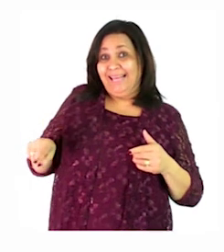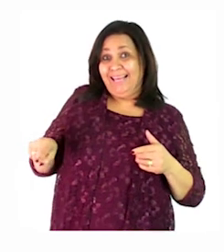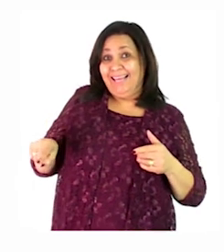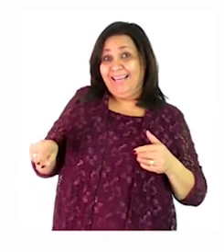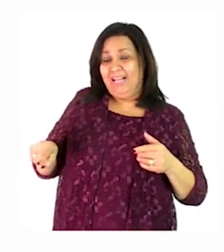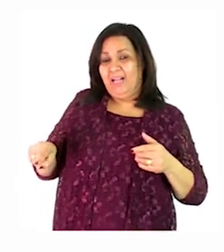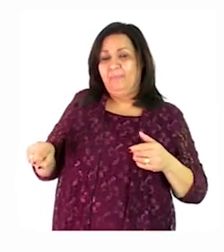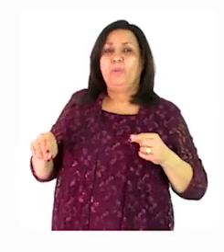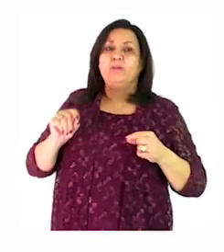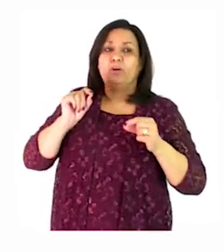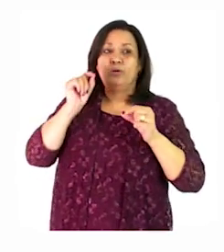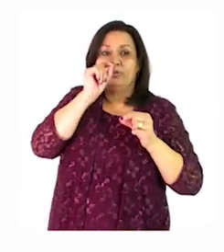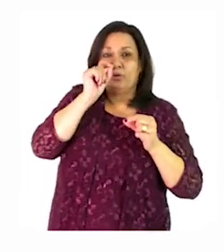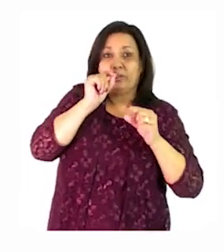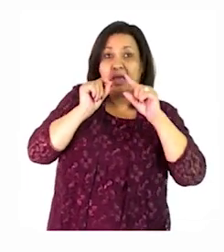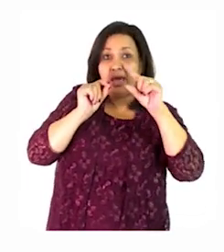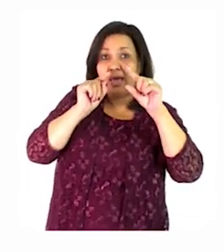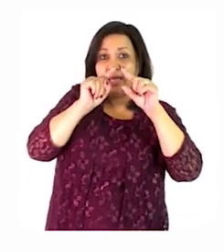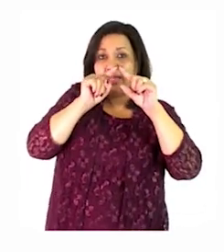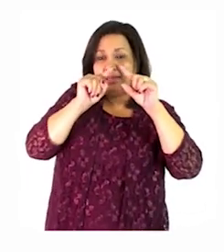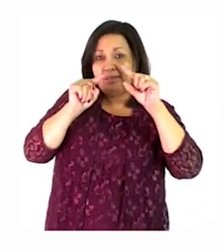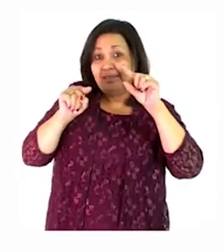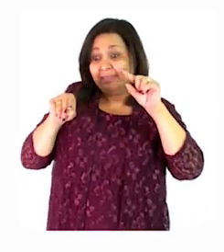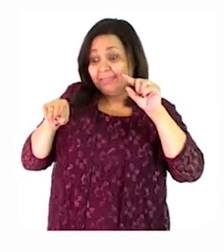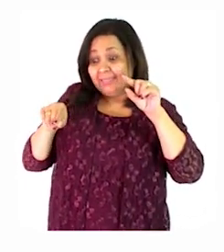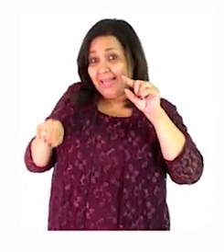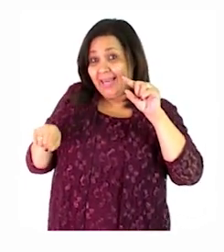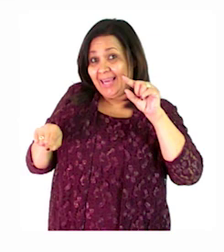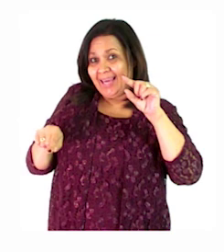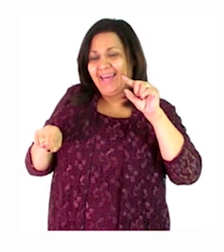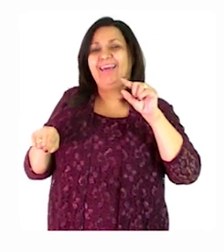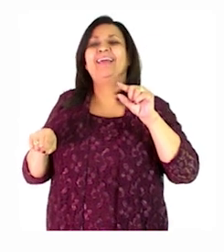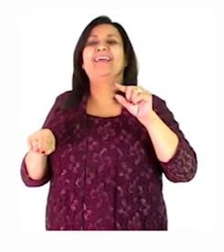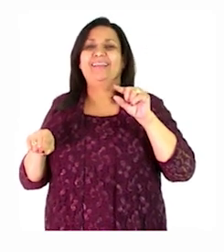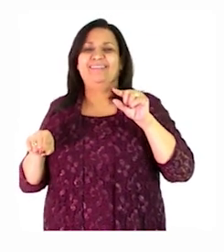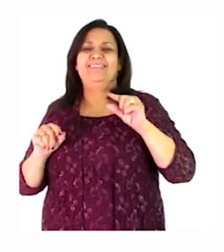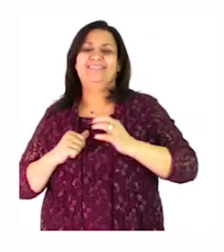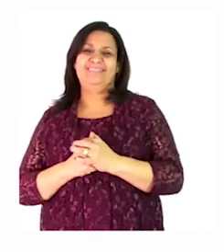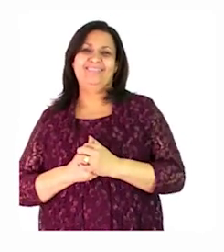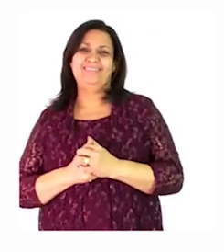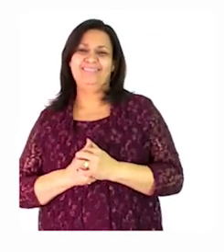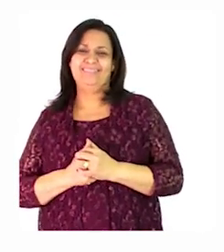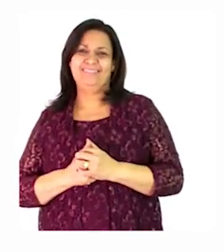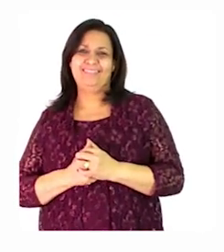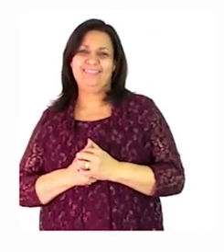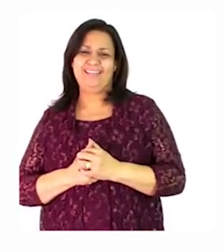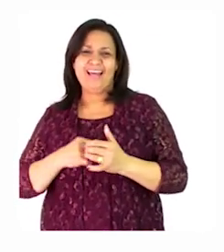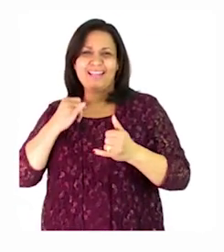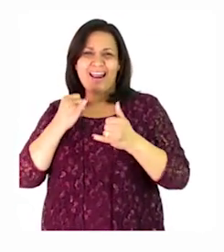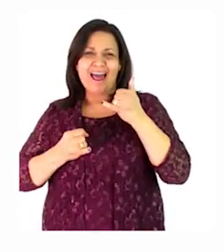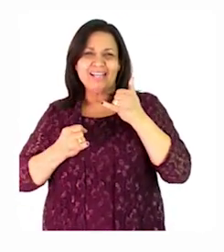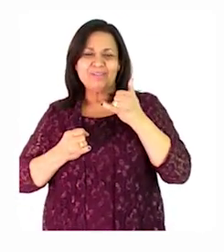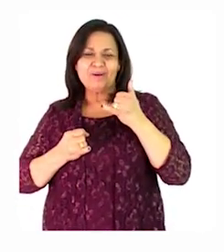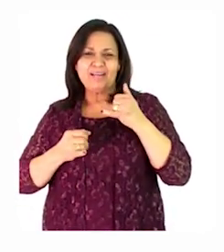pictures on the right to find the correct picture to match with. And then right